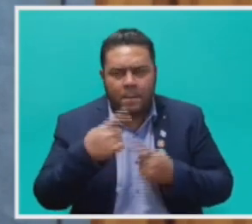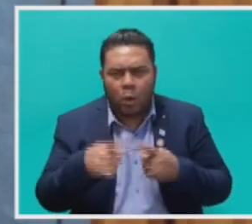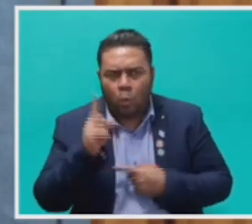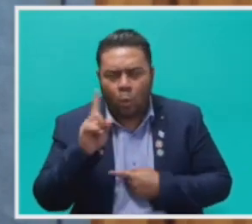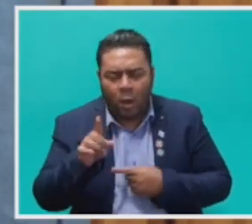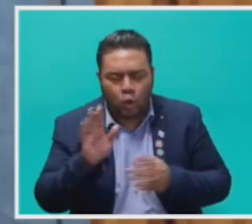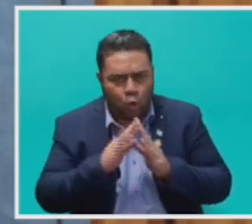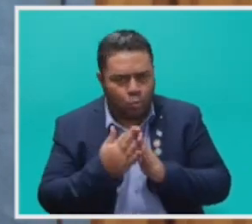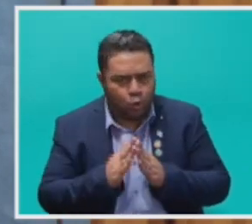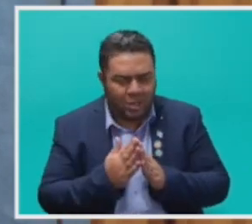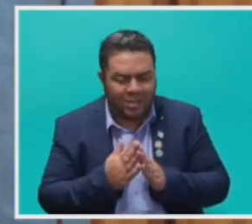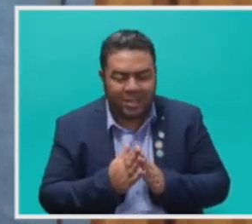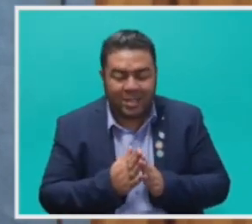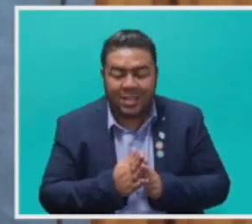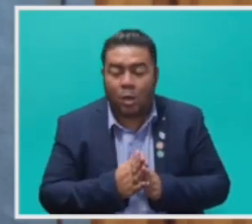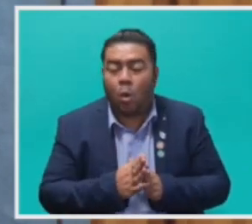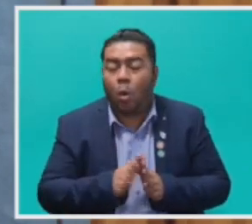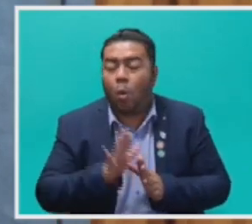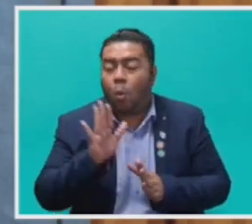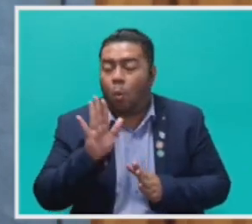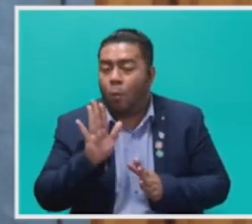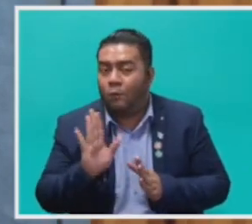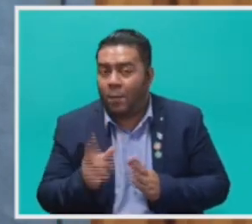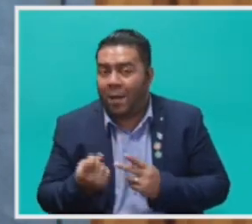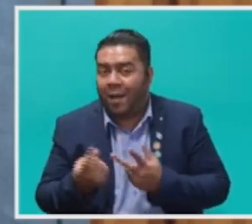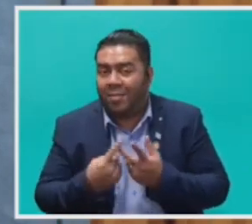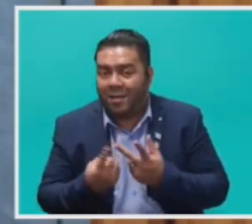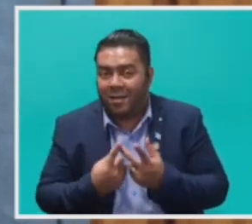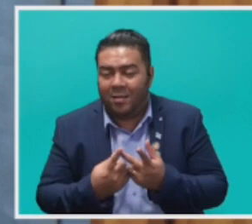one community forgiving or seeking forgiveness from